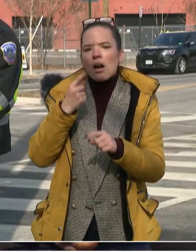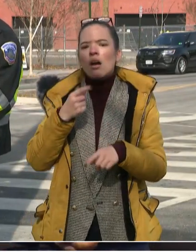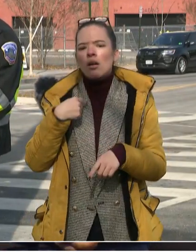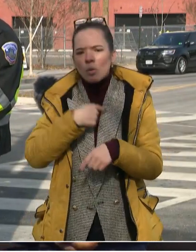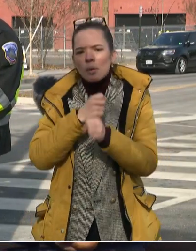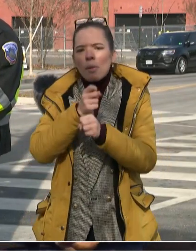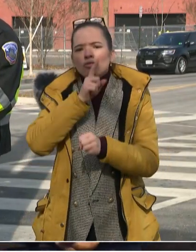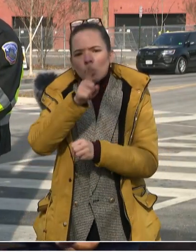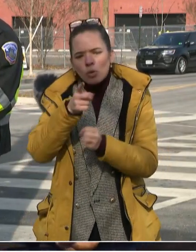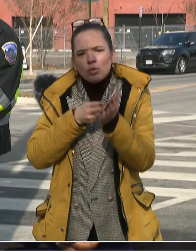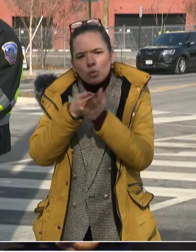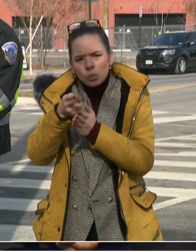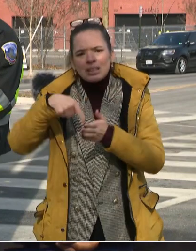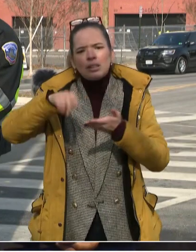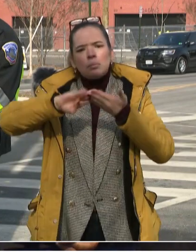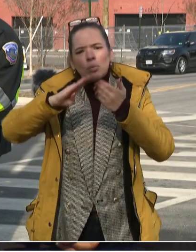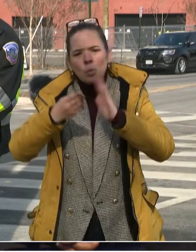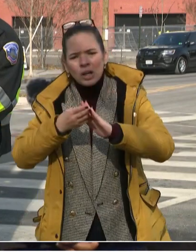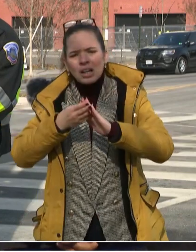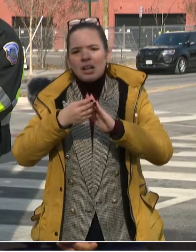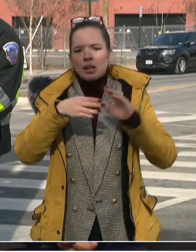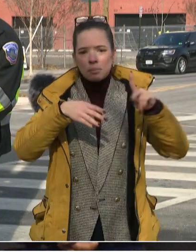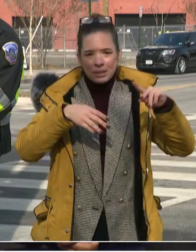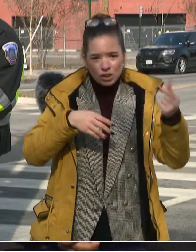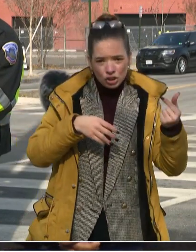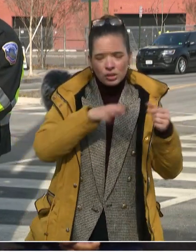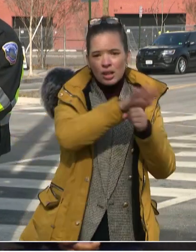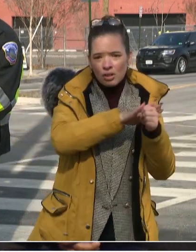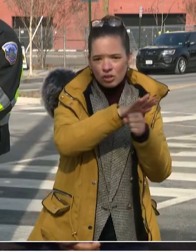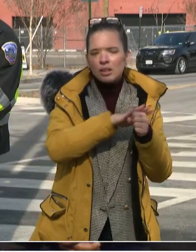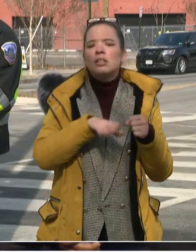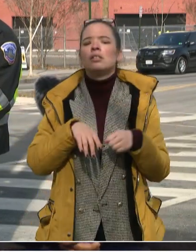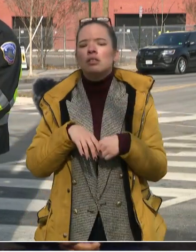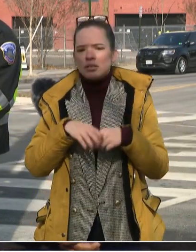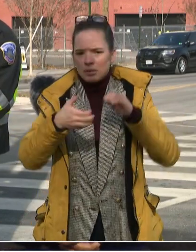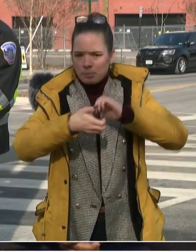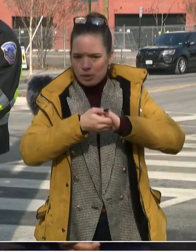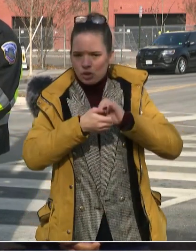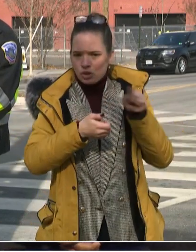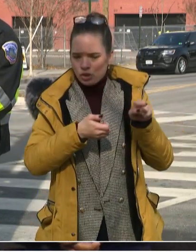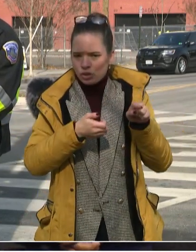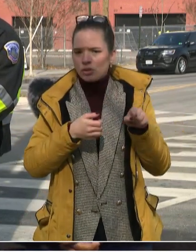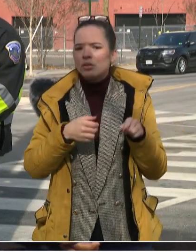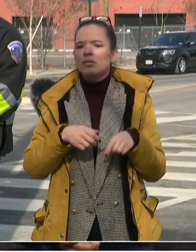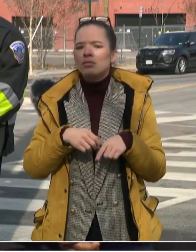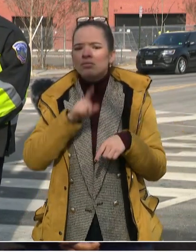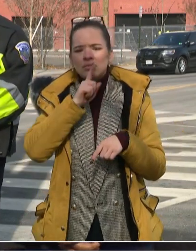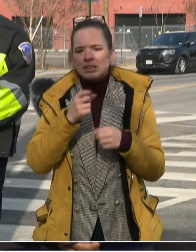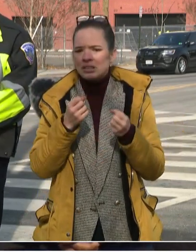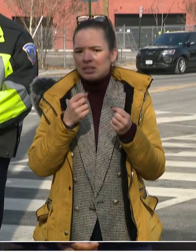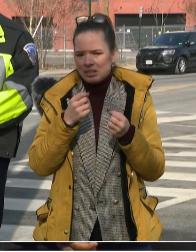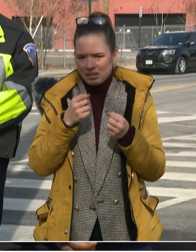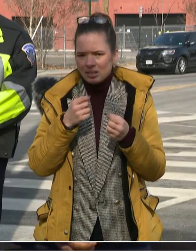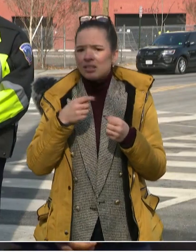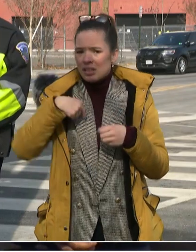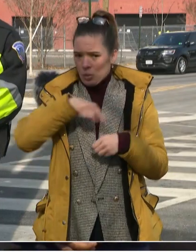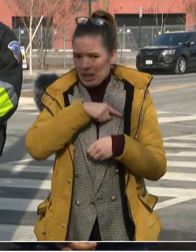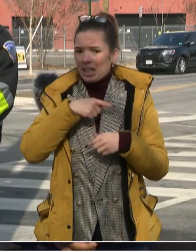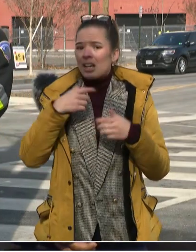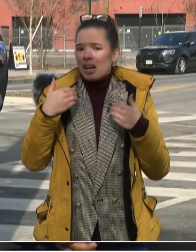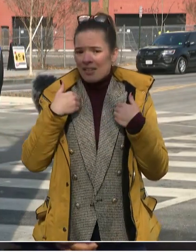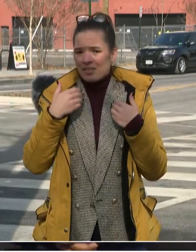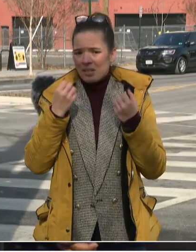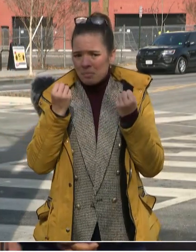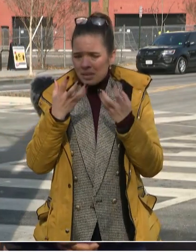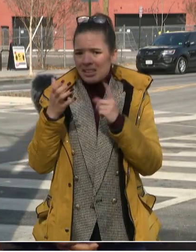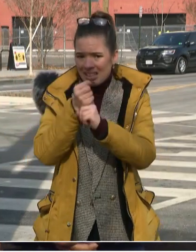that we will work with Prince George's County and spare no expense with respect to doing the things that we need to do to hold young people accountable